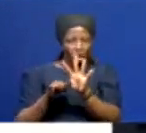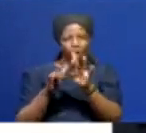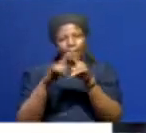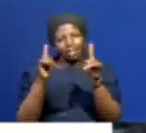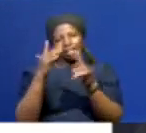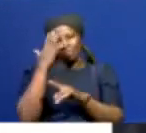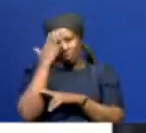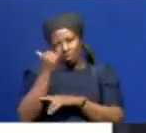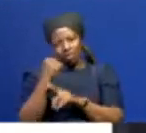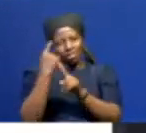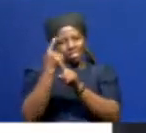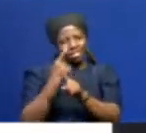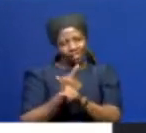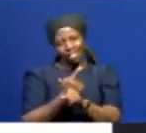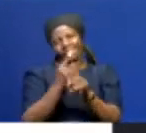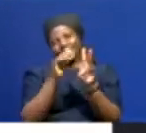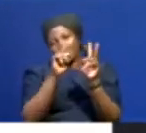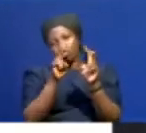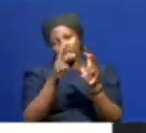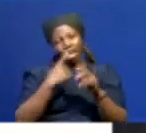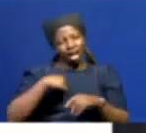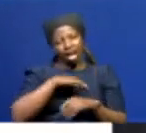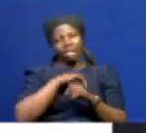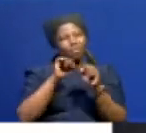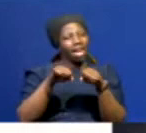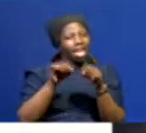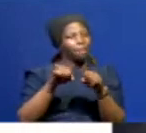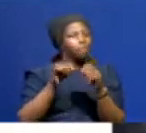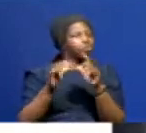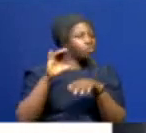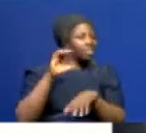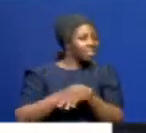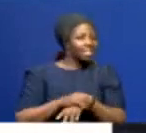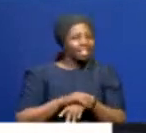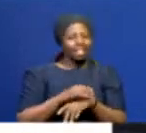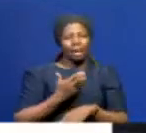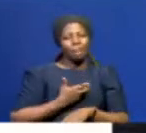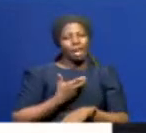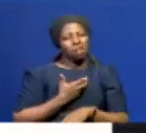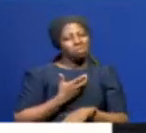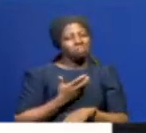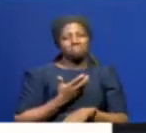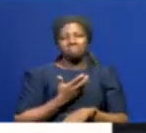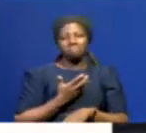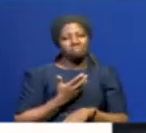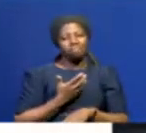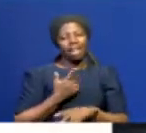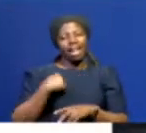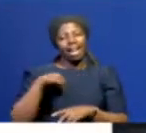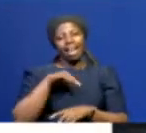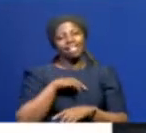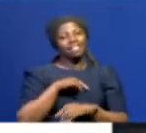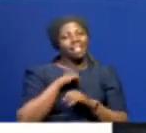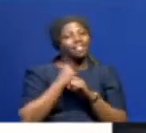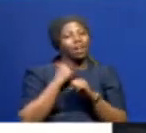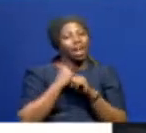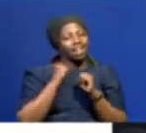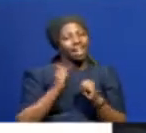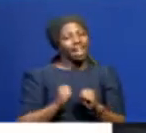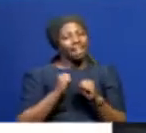ya mambo tofauti tofauti hatukuweza kupata medali hayo. Tumejituma, tumefanya vile